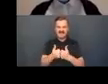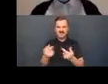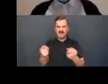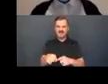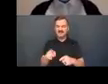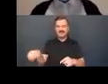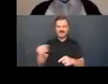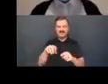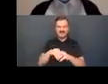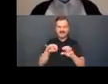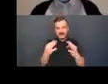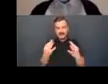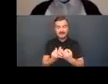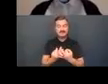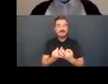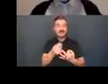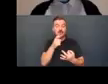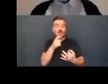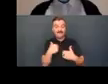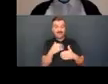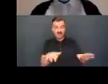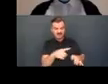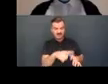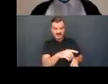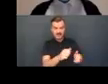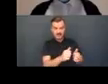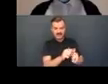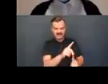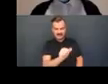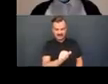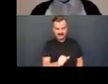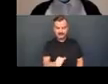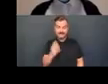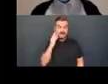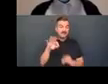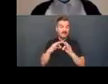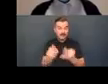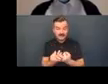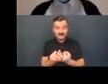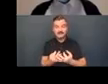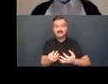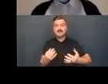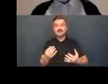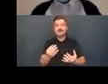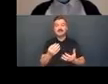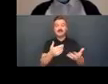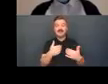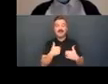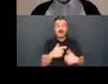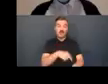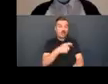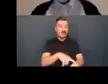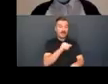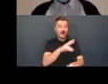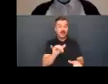of children with disabilities and indeed families of residents in long-term care and long in acute